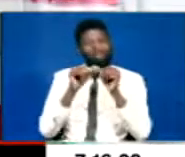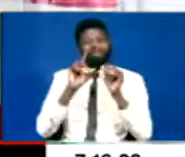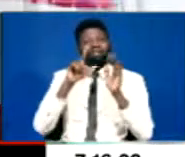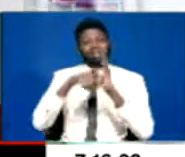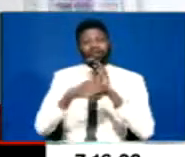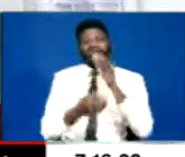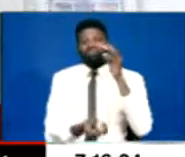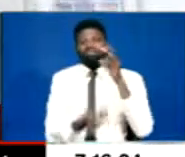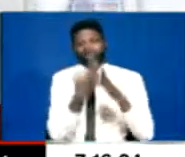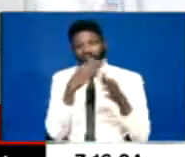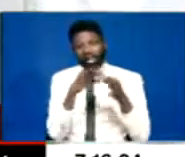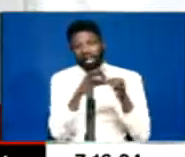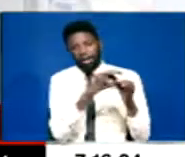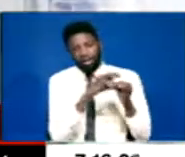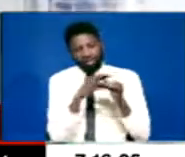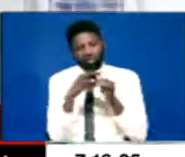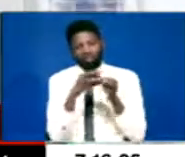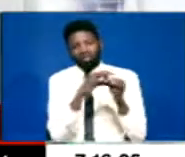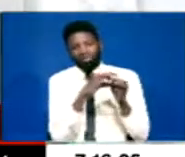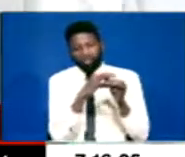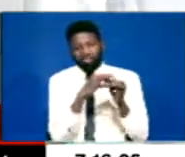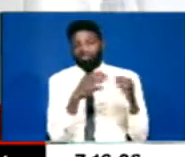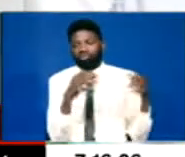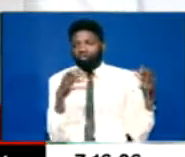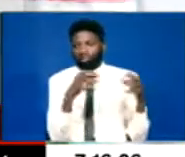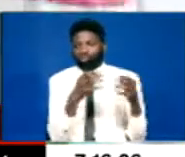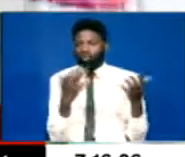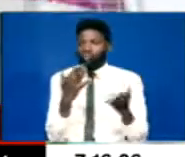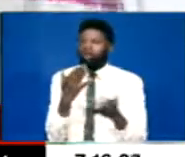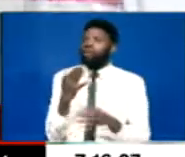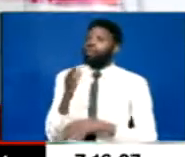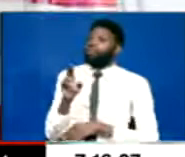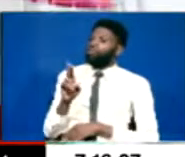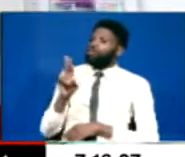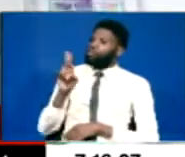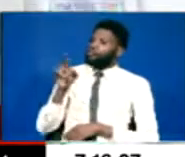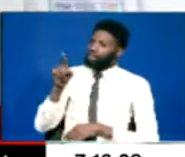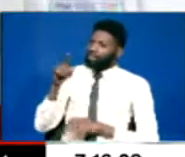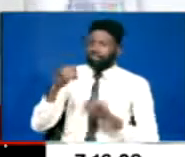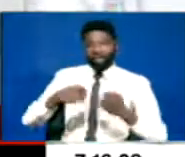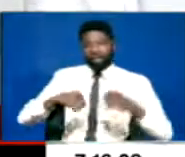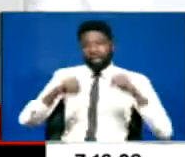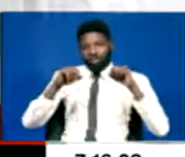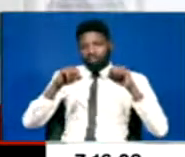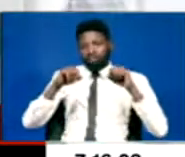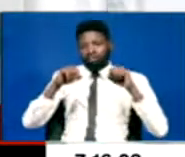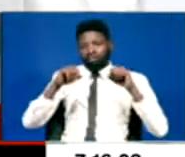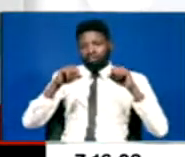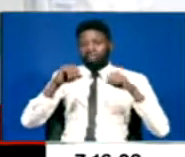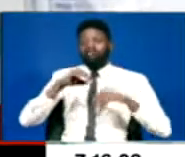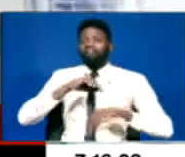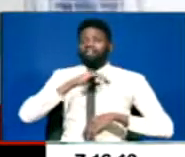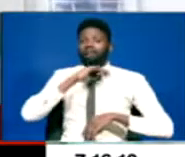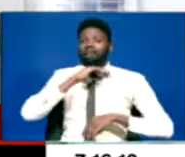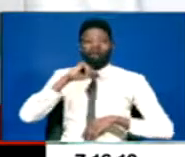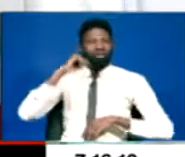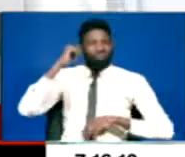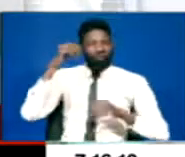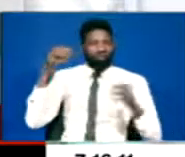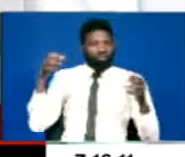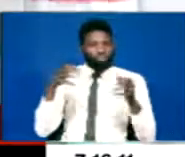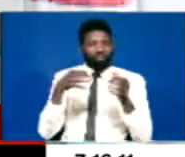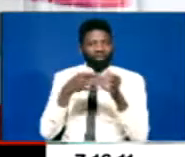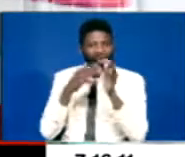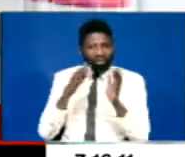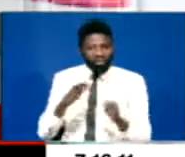Azimio la Umoja Coalition Party, where Uhuru is the chairman and Raila is the party leader. Odinga named Martha